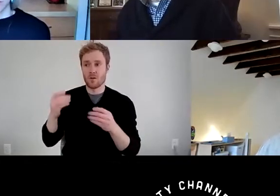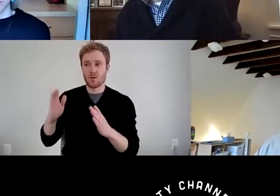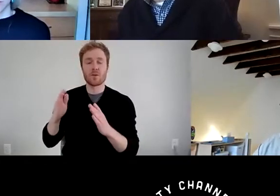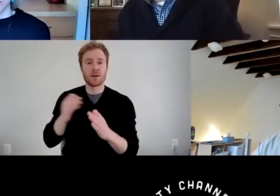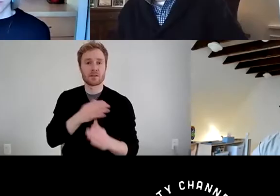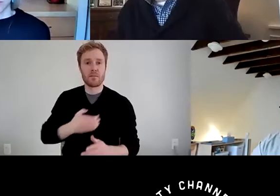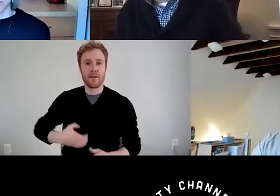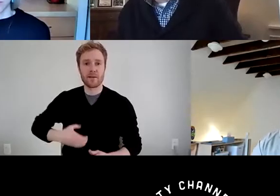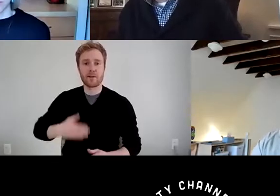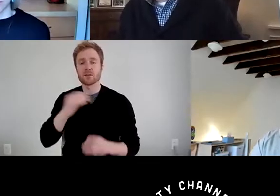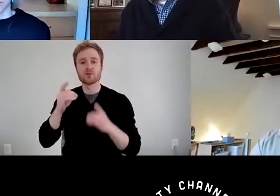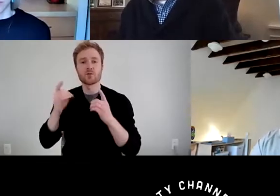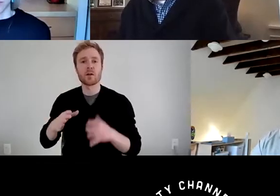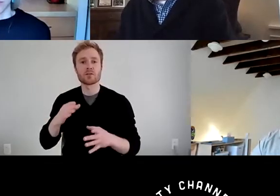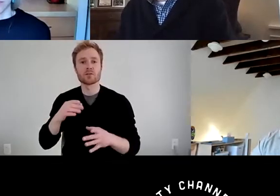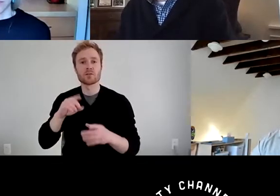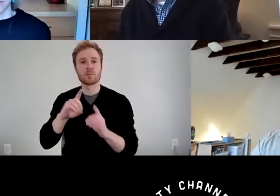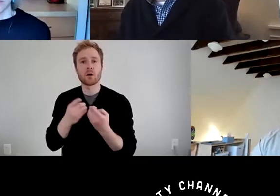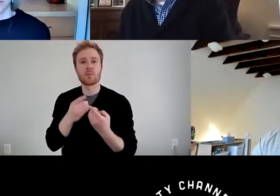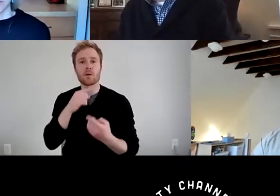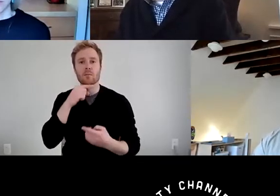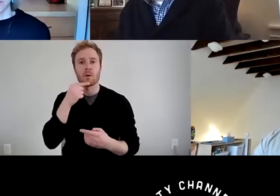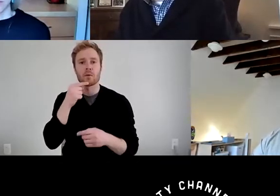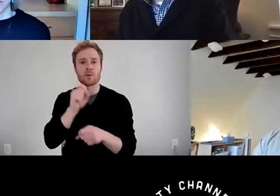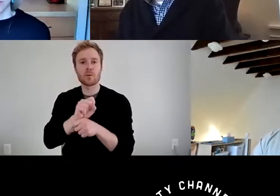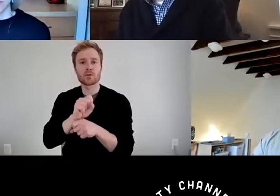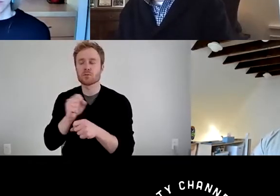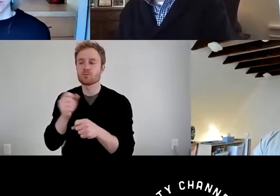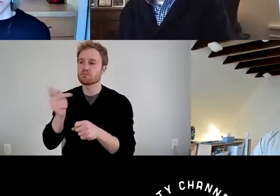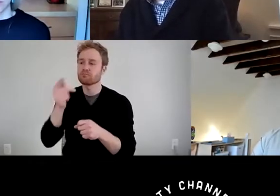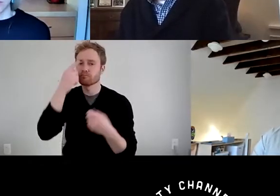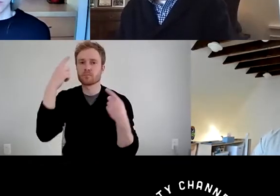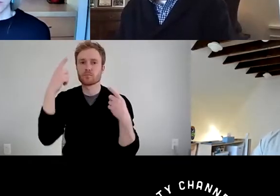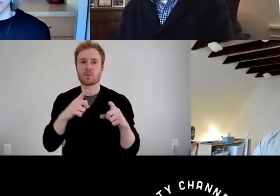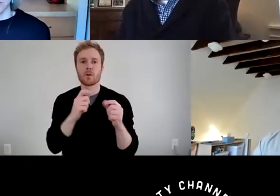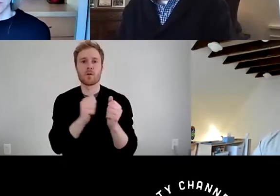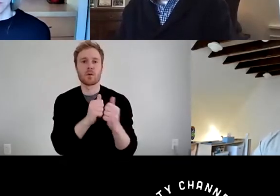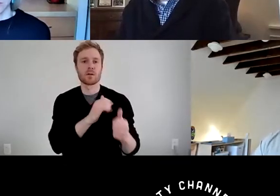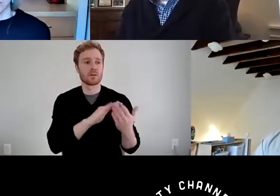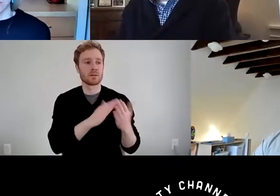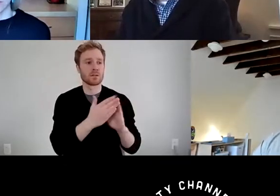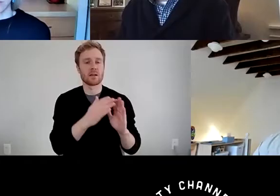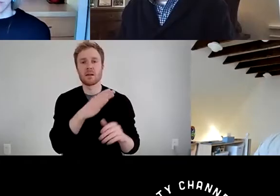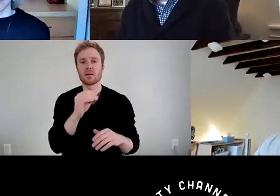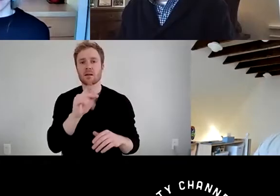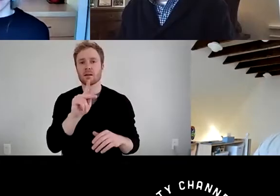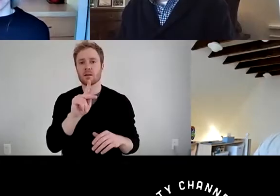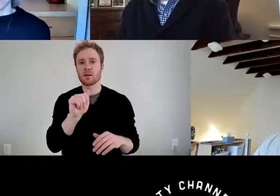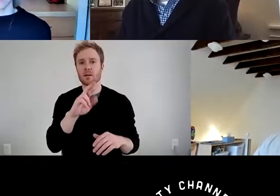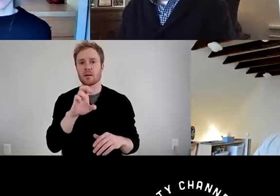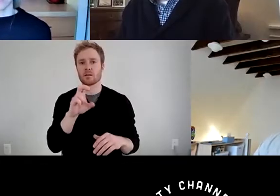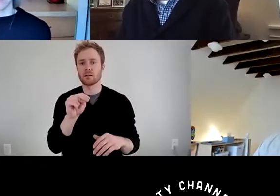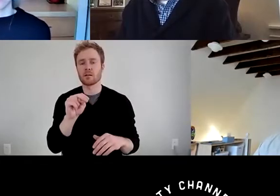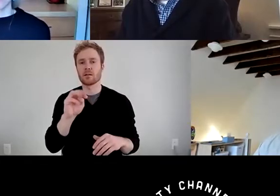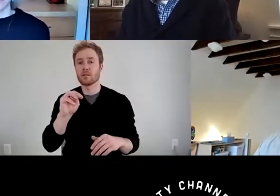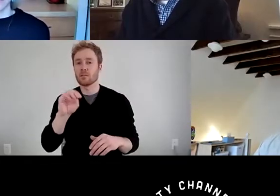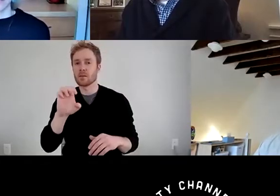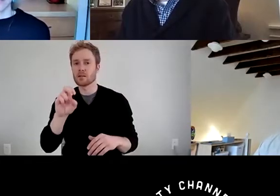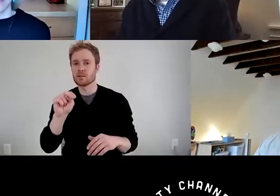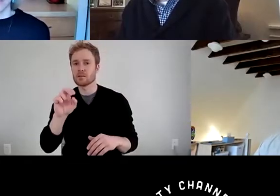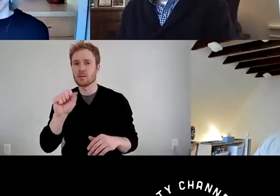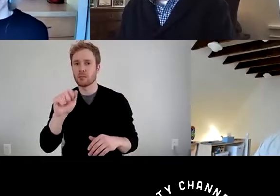I just want to congratulate him. Thank you. All those in favor say aye. Aye. Any